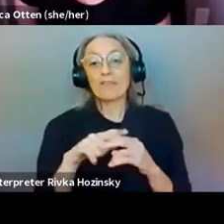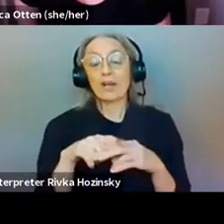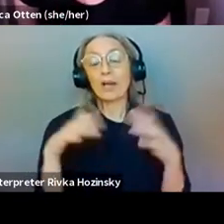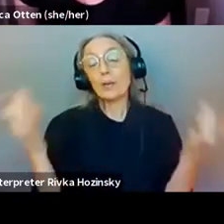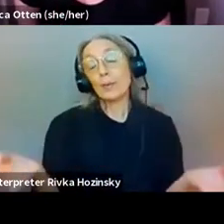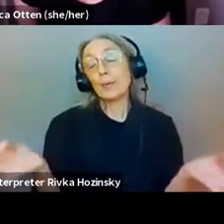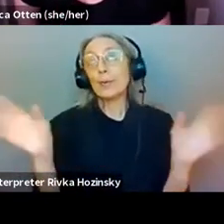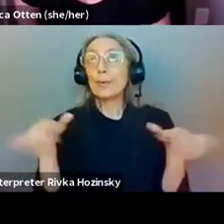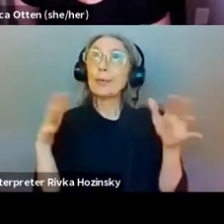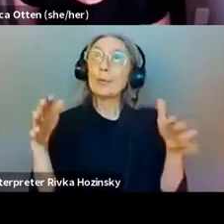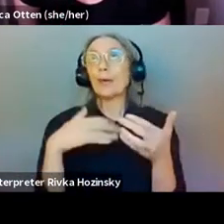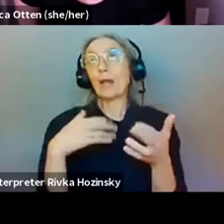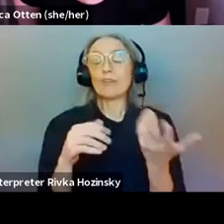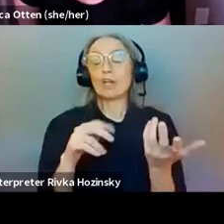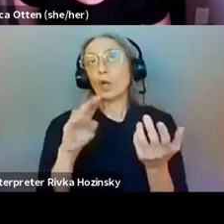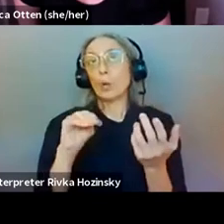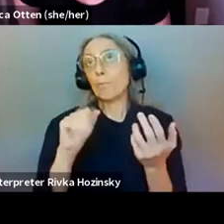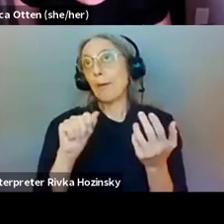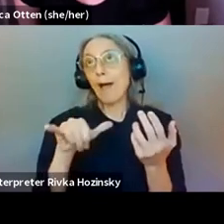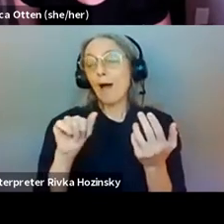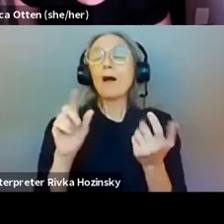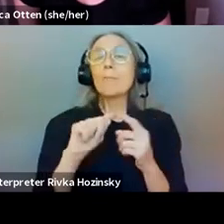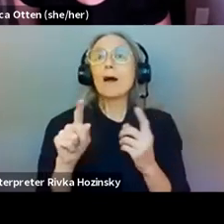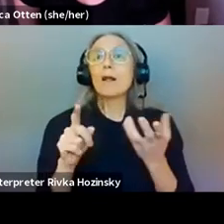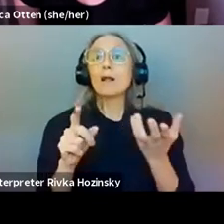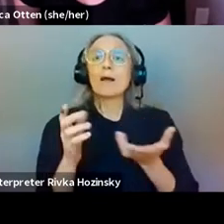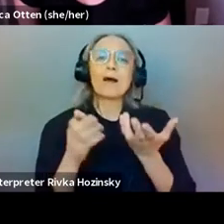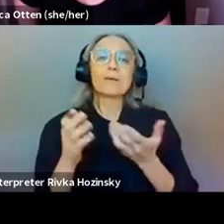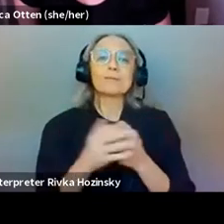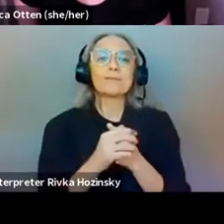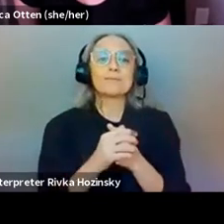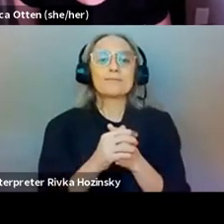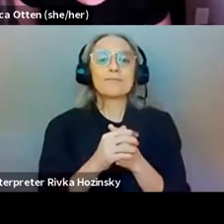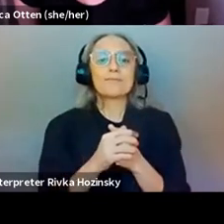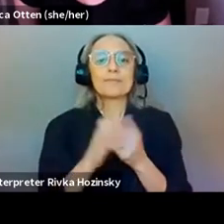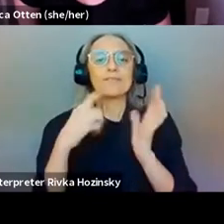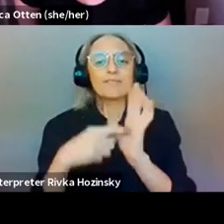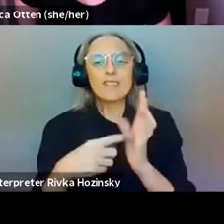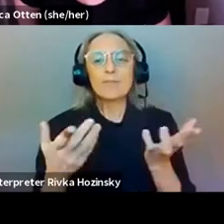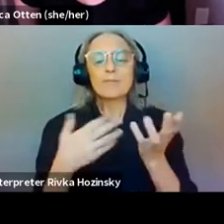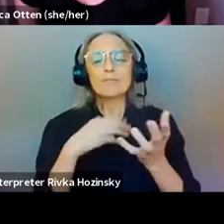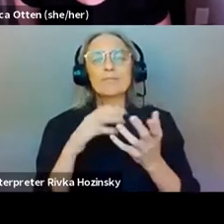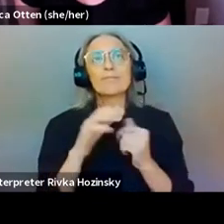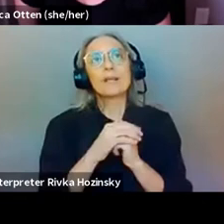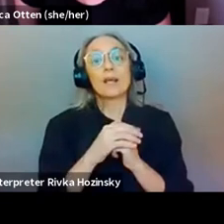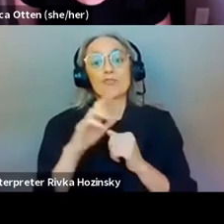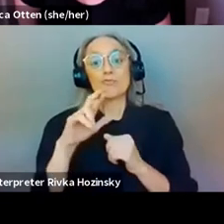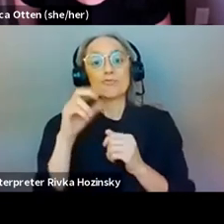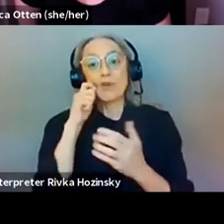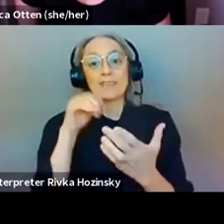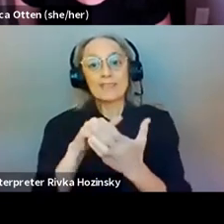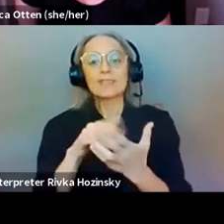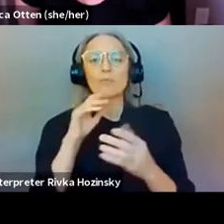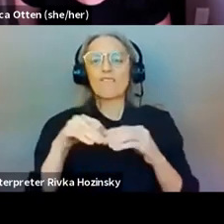benefits from these, it's like how racism affects everybody. You know, if we